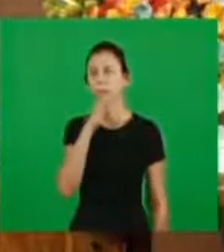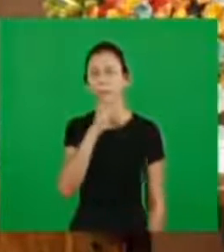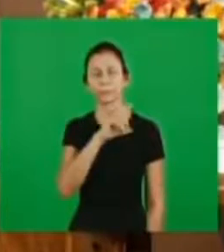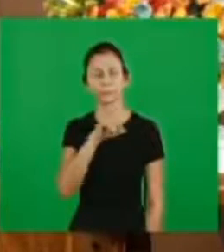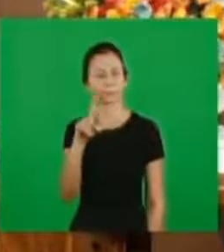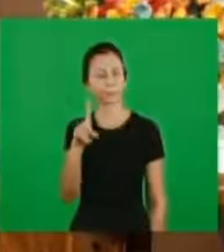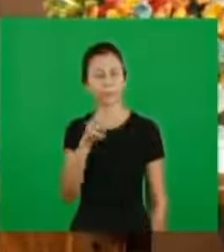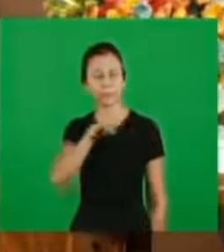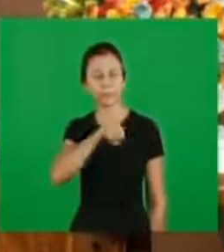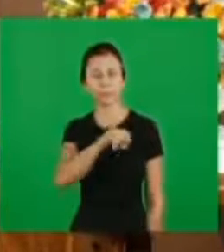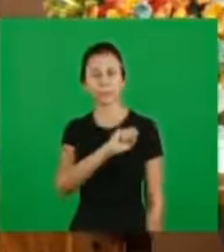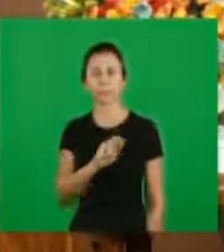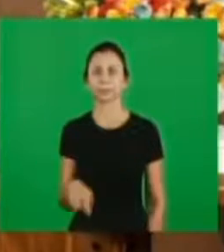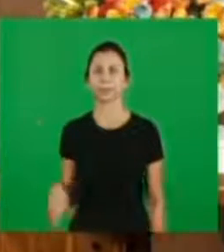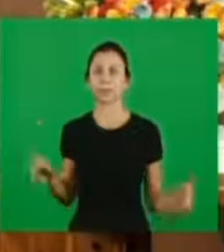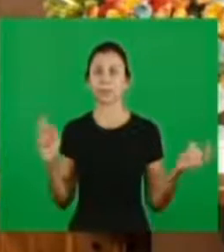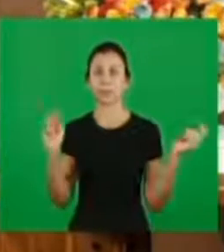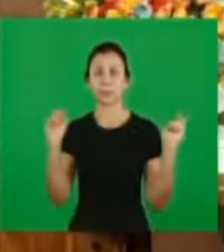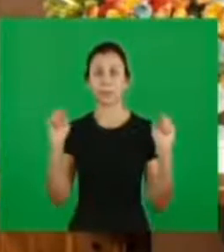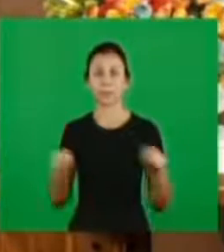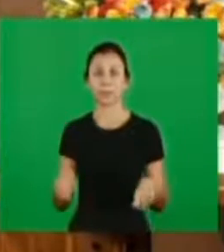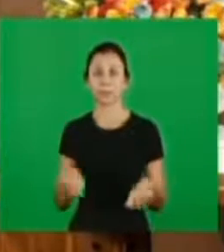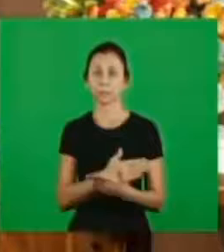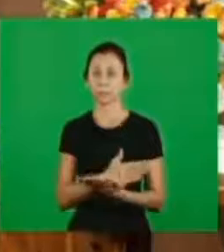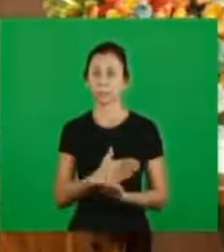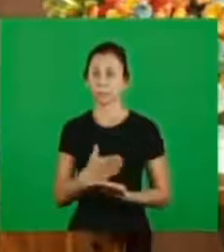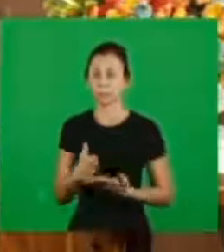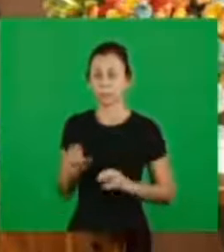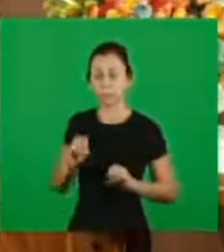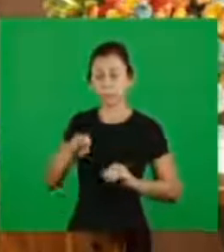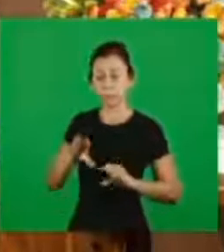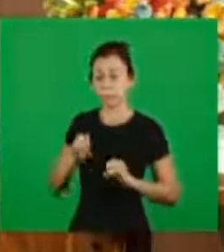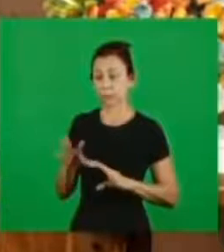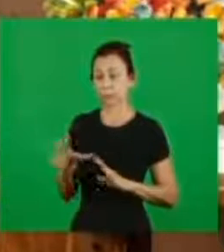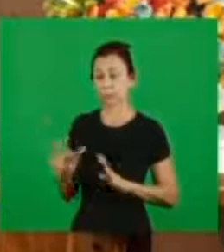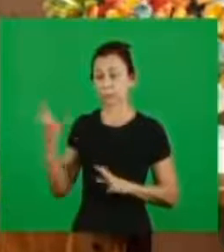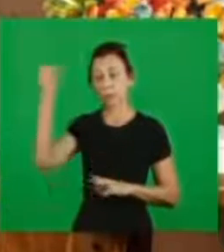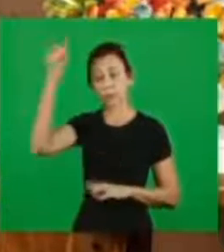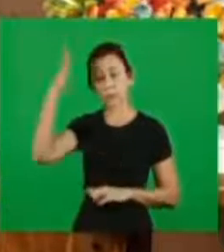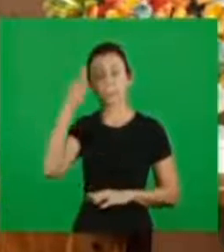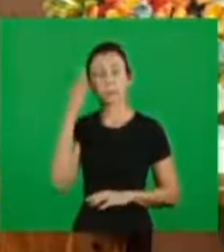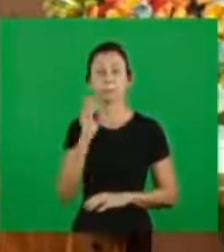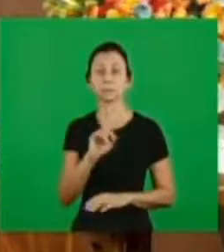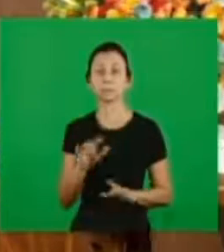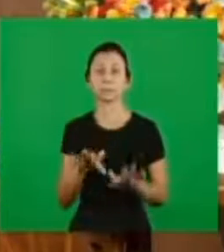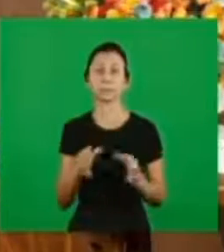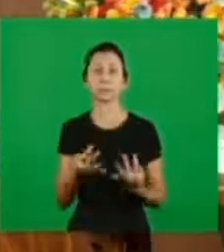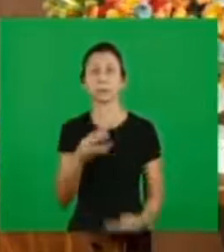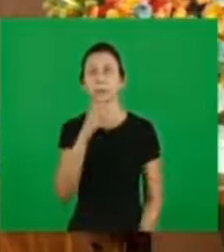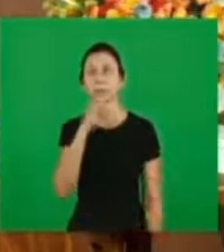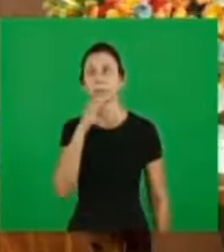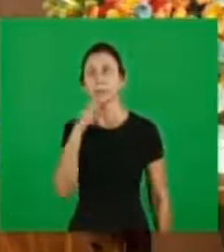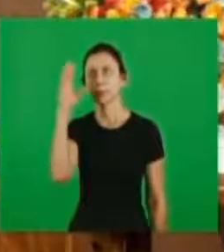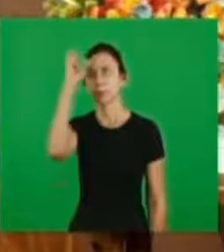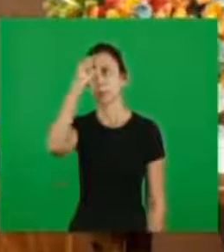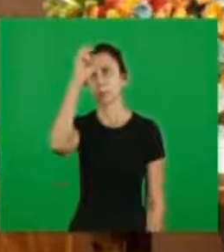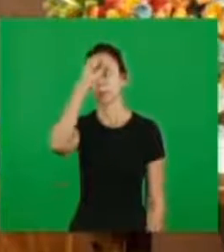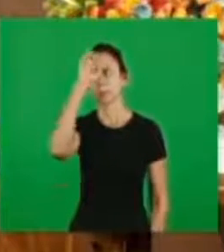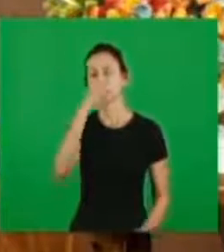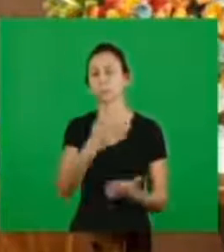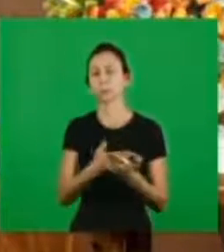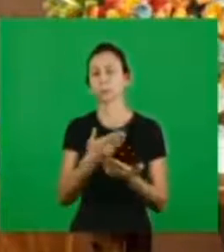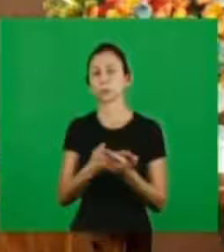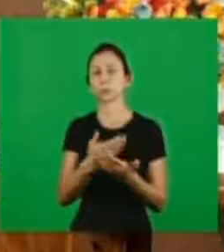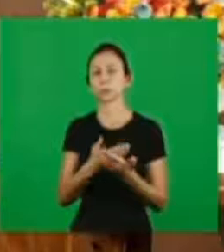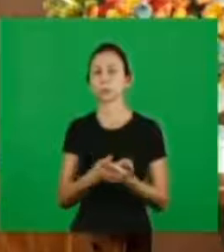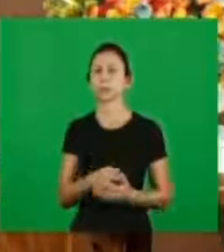need to understand, not only about the understanding, but from efficacy comes the teaching. It's not about the knowledge.